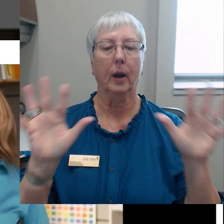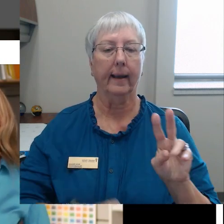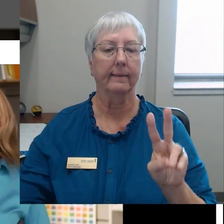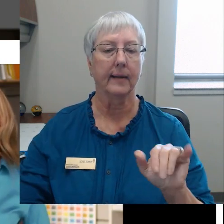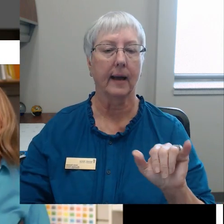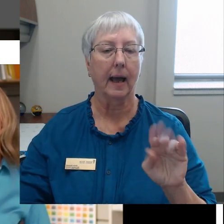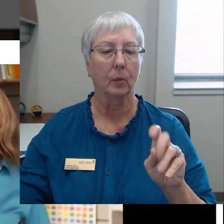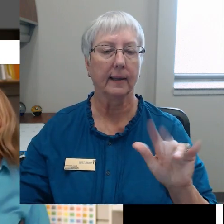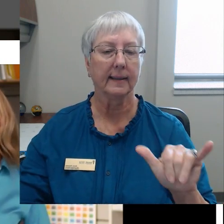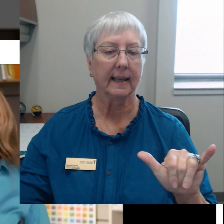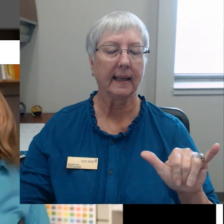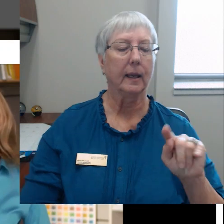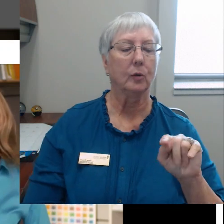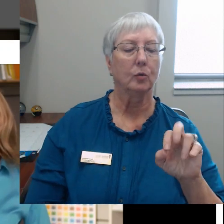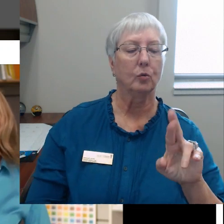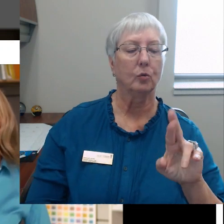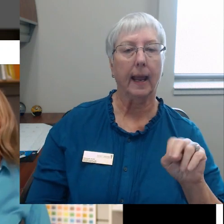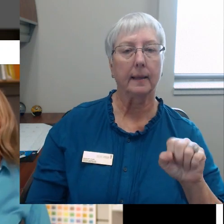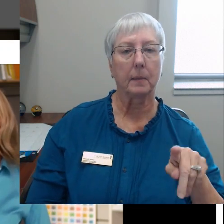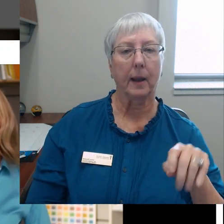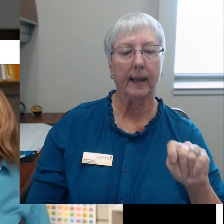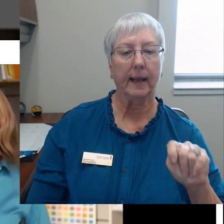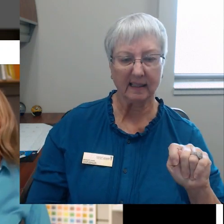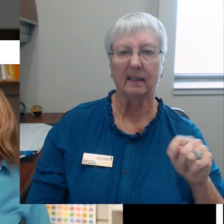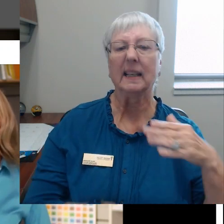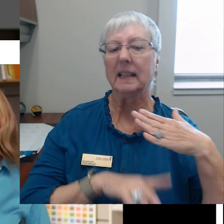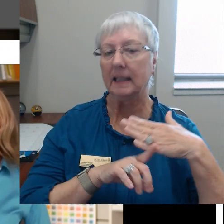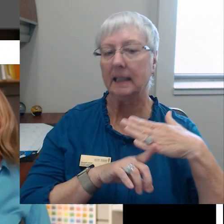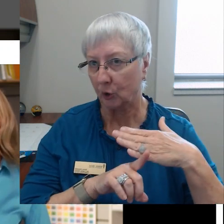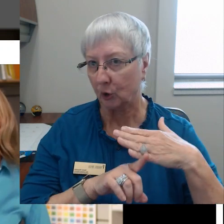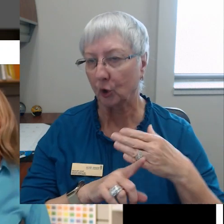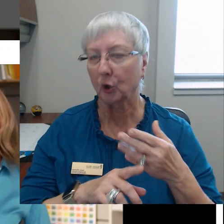vibrancy, transparency, and temperature, add another dimension